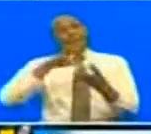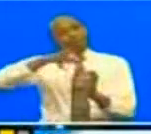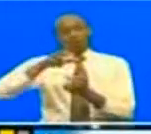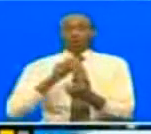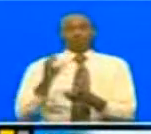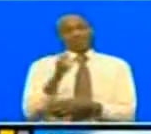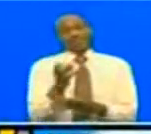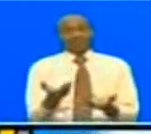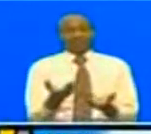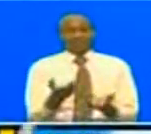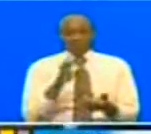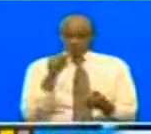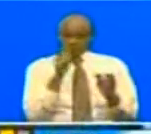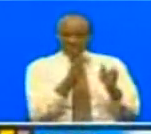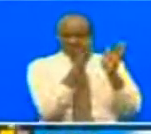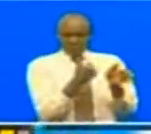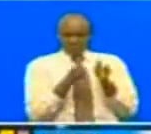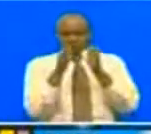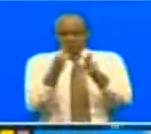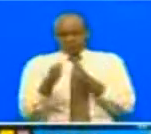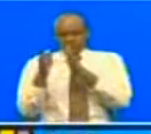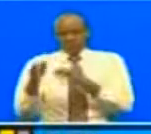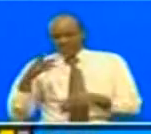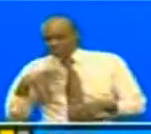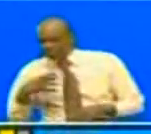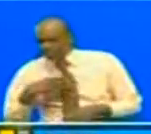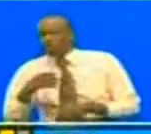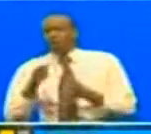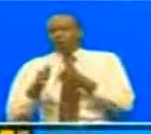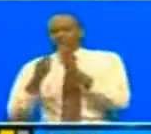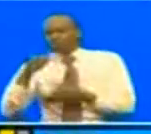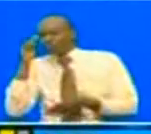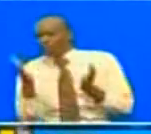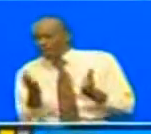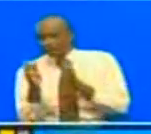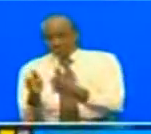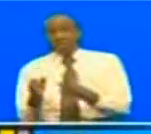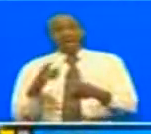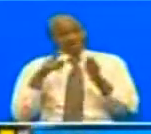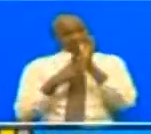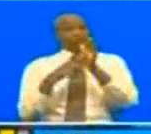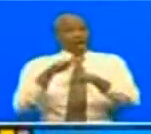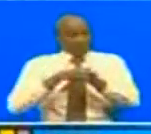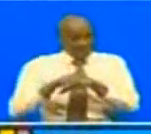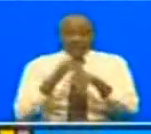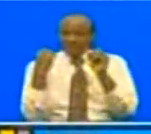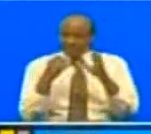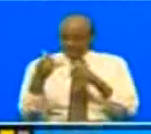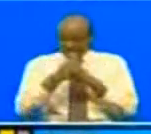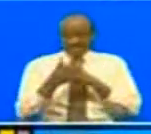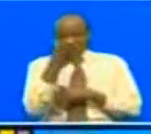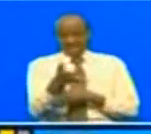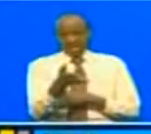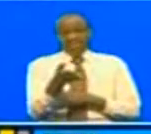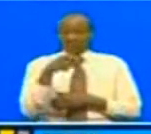and we segment the market, look at where the consumer opportunities are. So for example, in Africa, where in many countries about